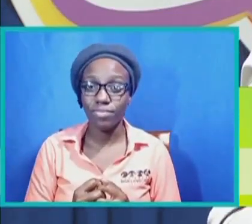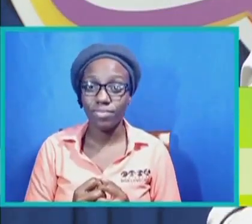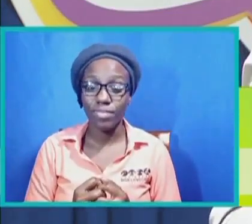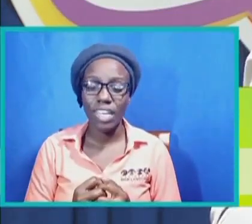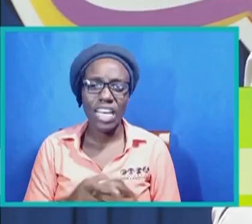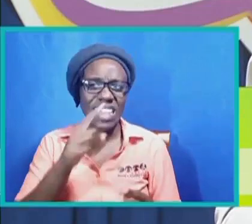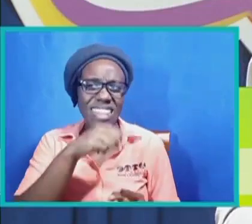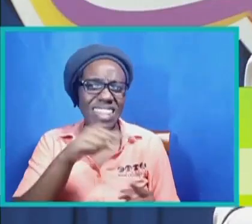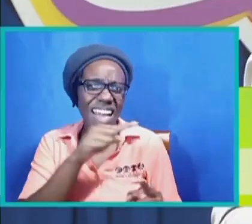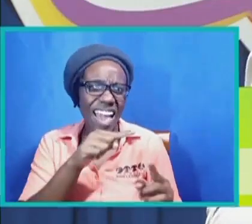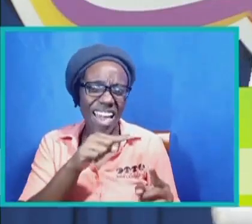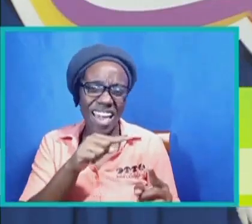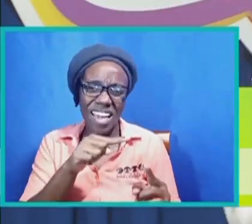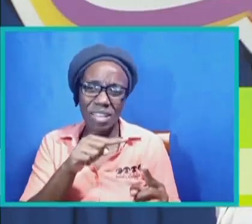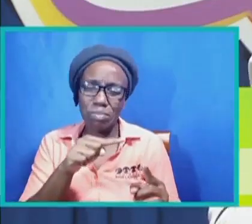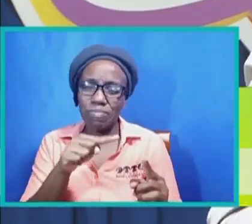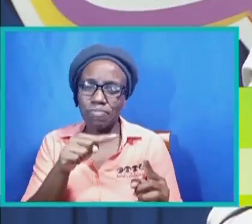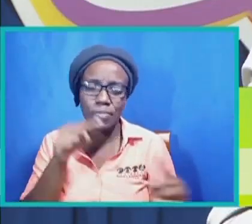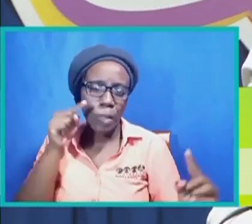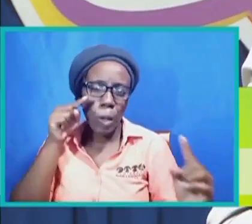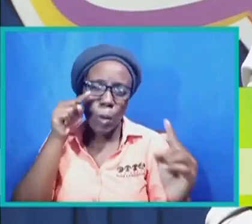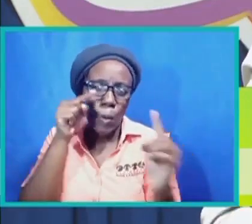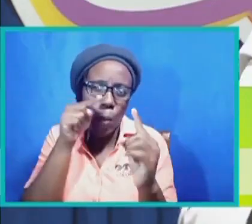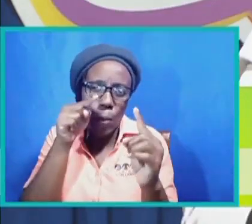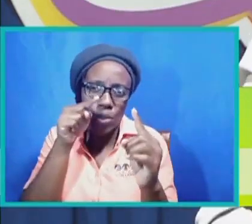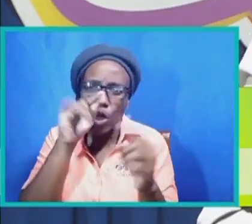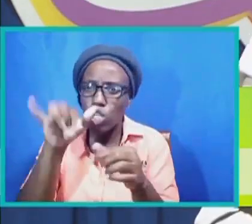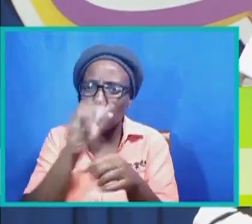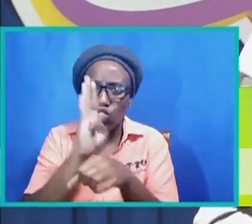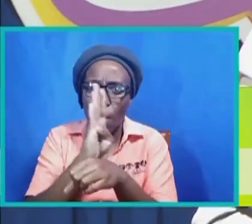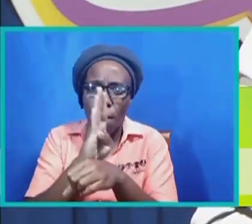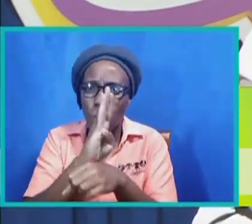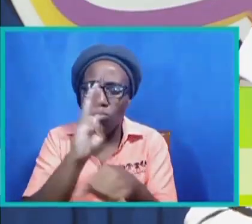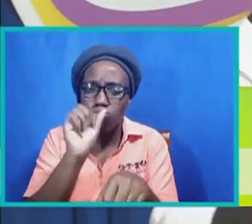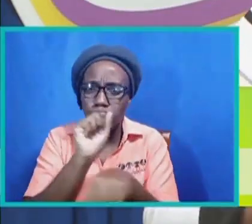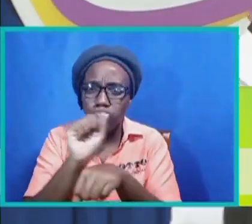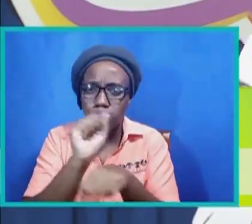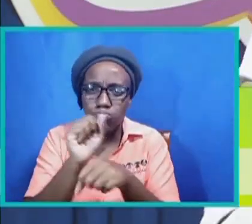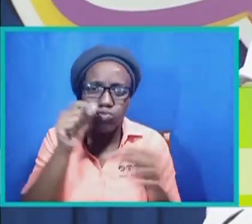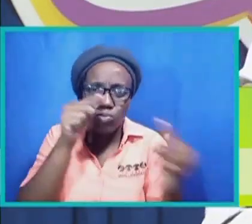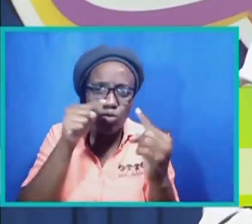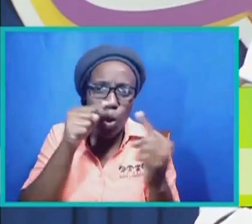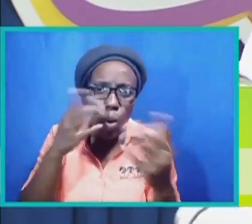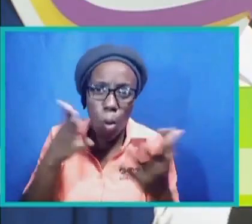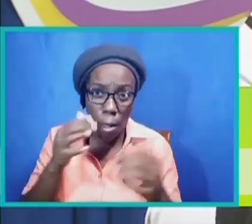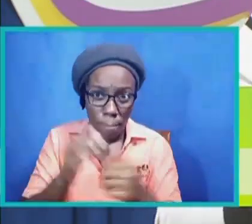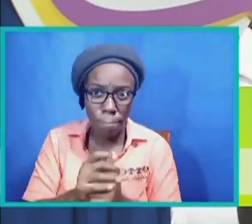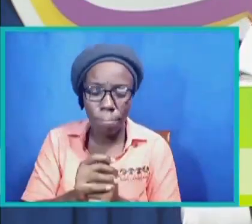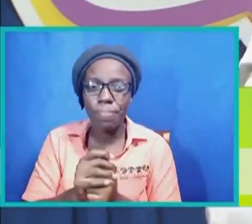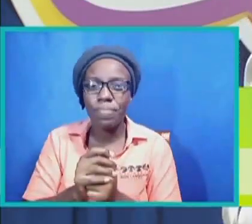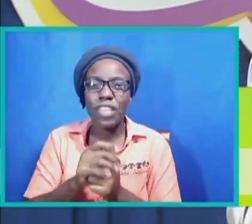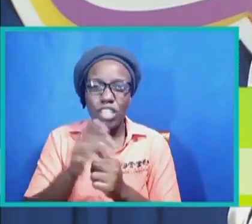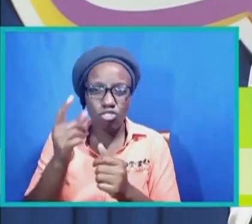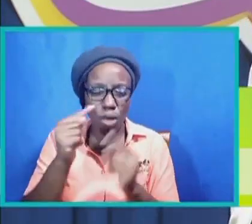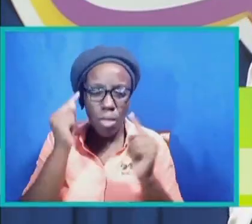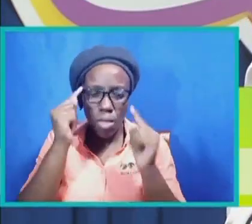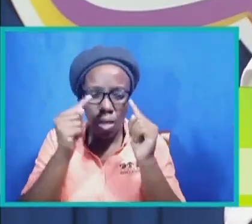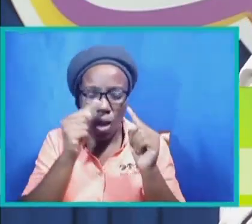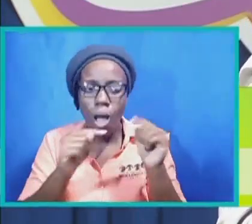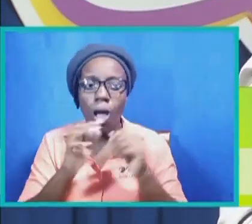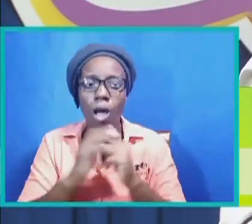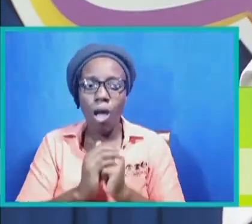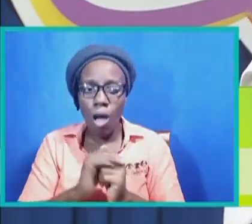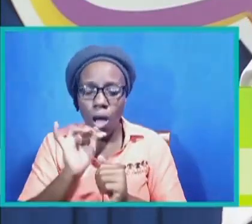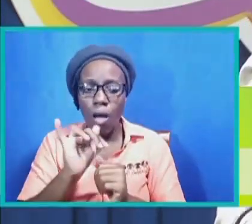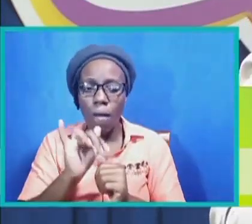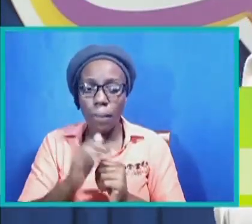means that you can't teach what you taught last semester. Every semester is work, because every semester you are honing what